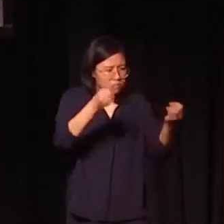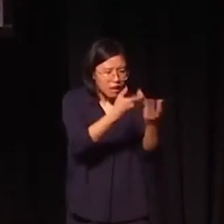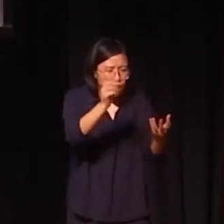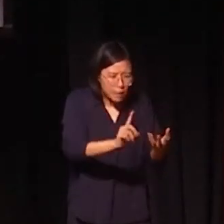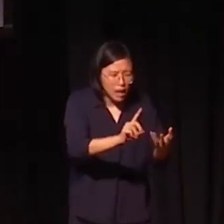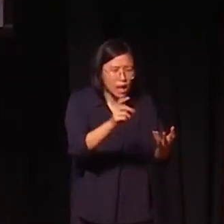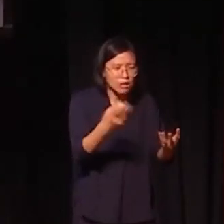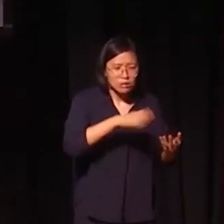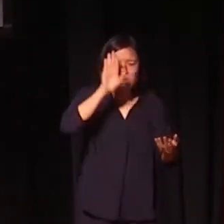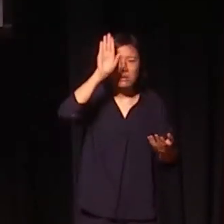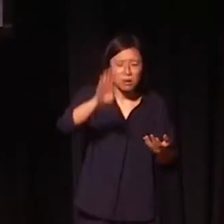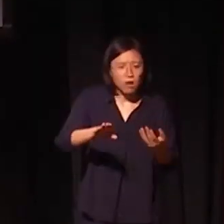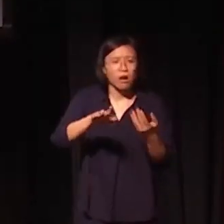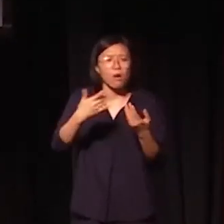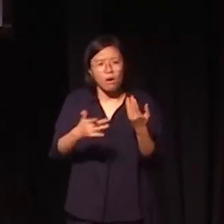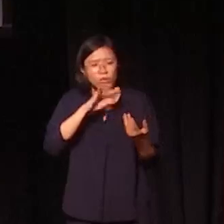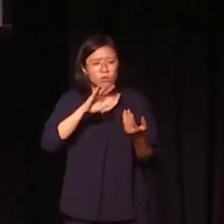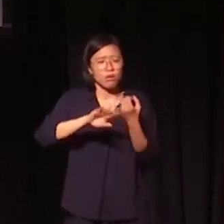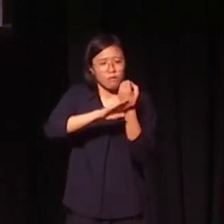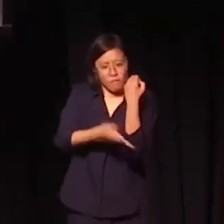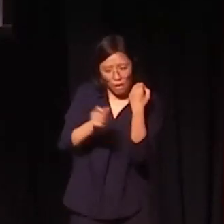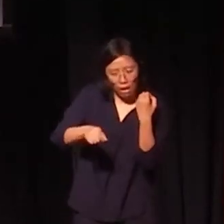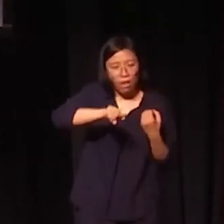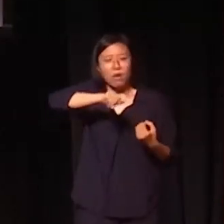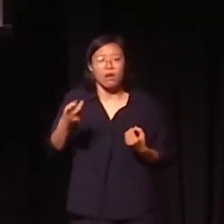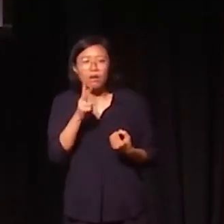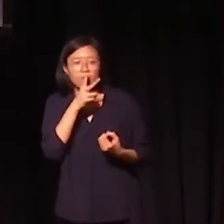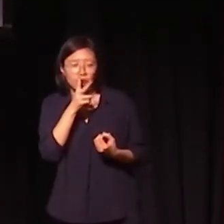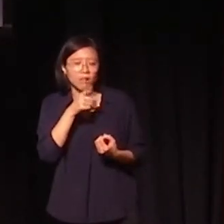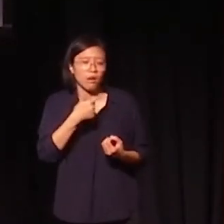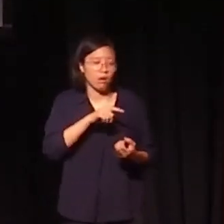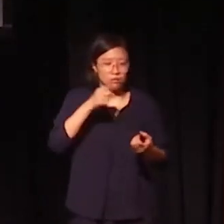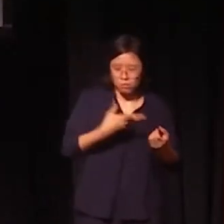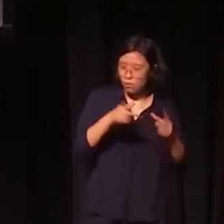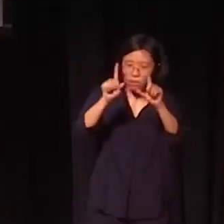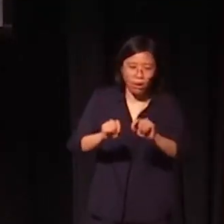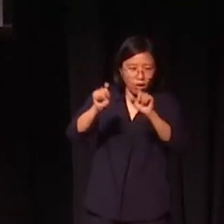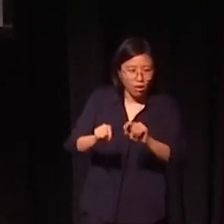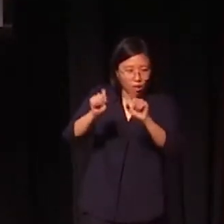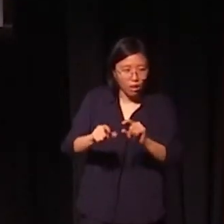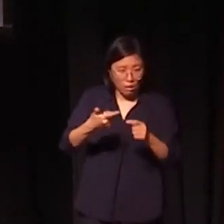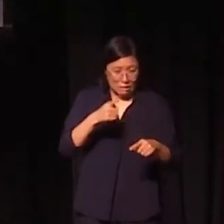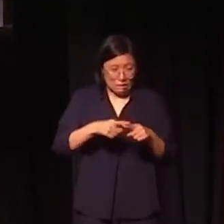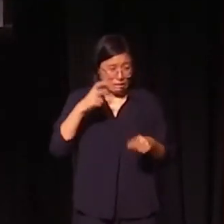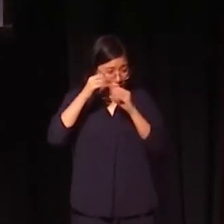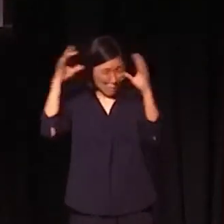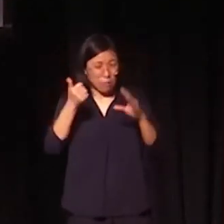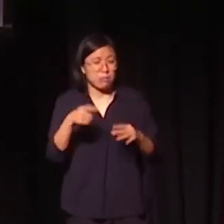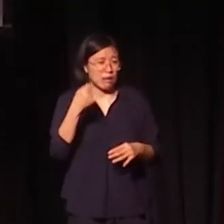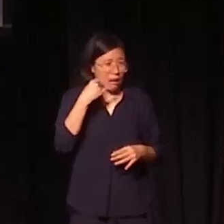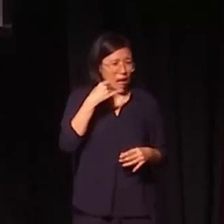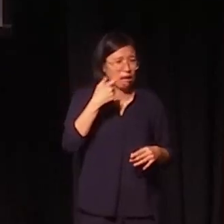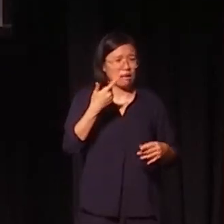or a court case, it's a different interpreter, and they have to start all over again. And if you imagine that, how a deaf woman feels, they've got a double disadvantage.